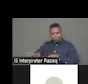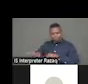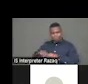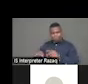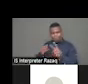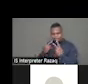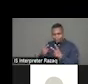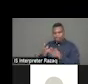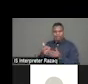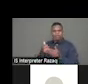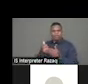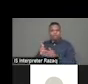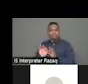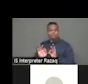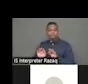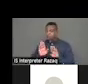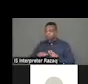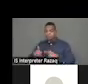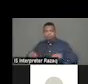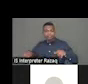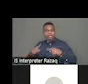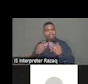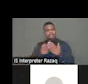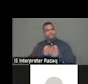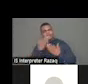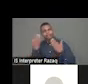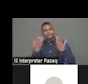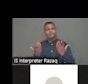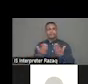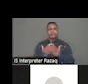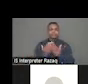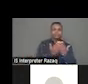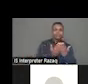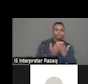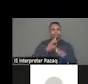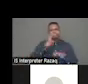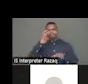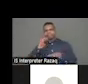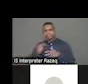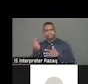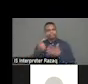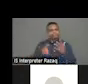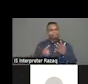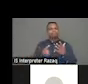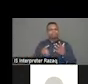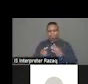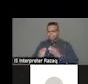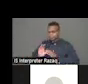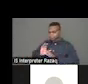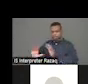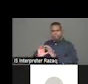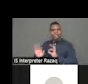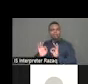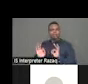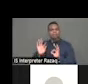understood, and to take part more in class. More recently, we have been adapting